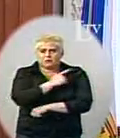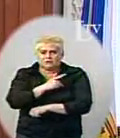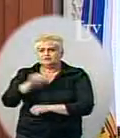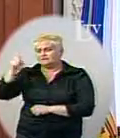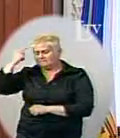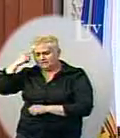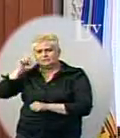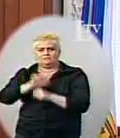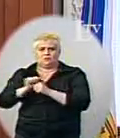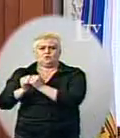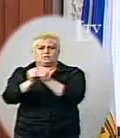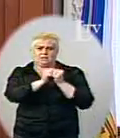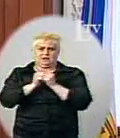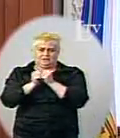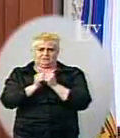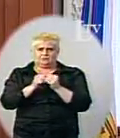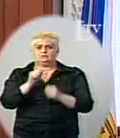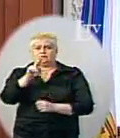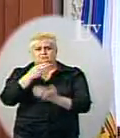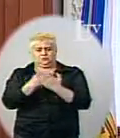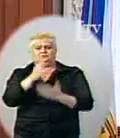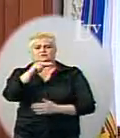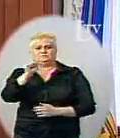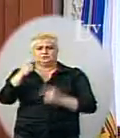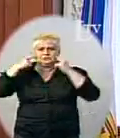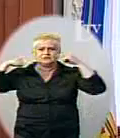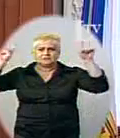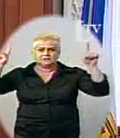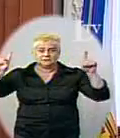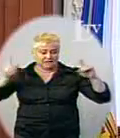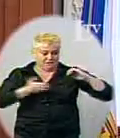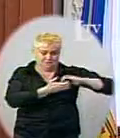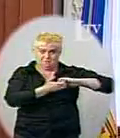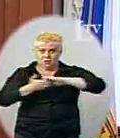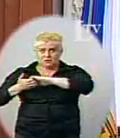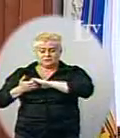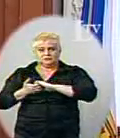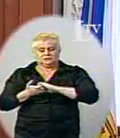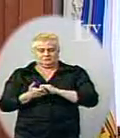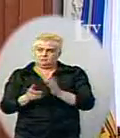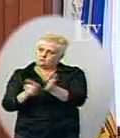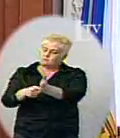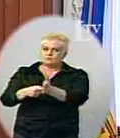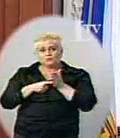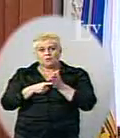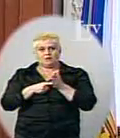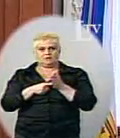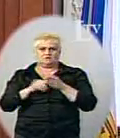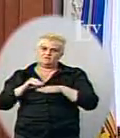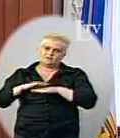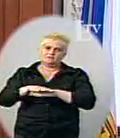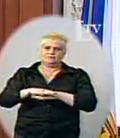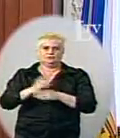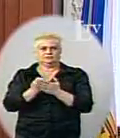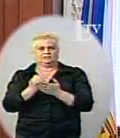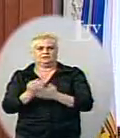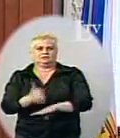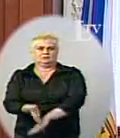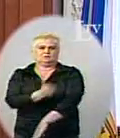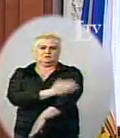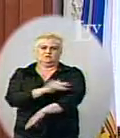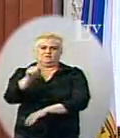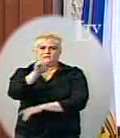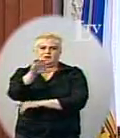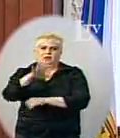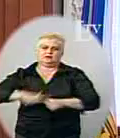cooperation. These partnerships are critical for building enduring economic strength in Atlantic